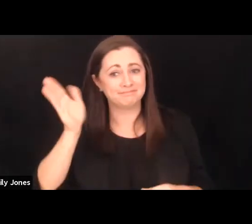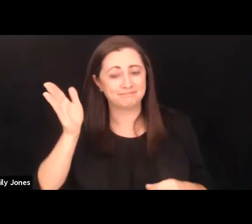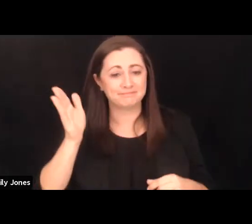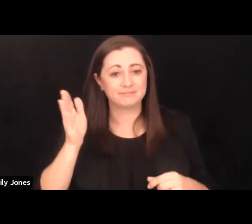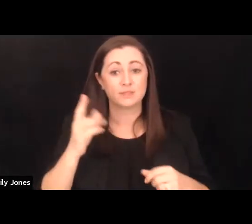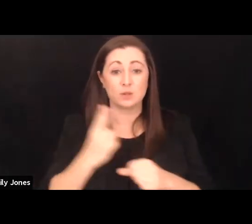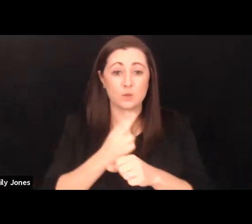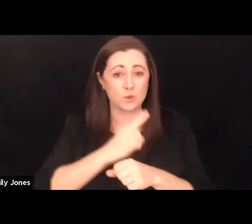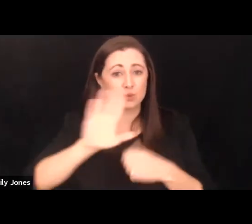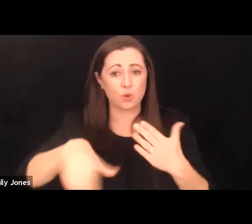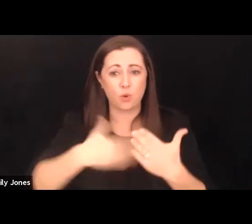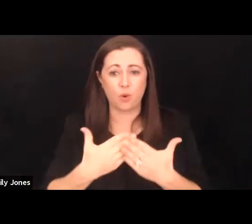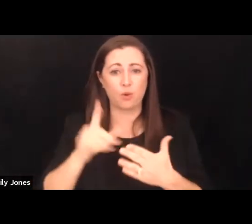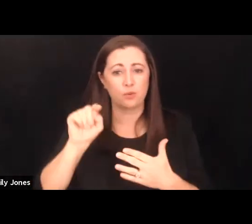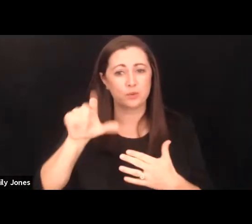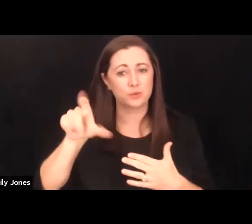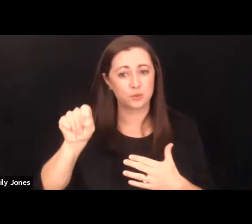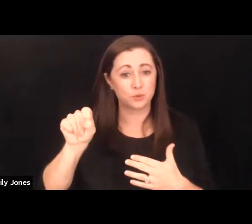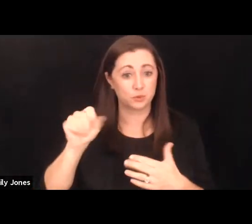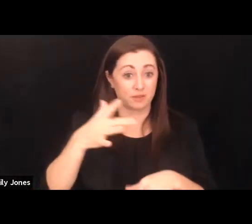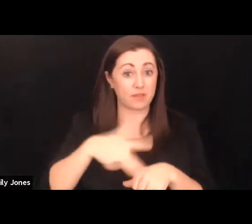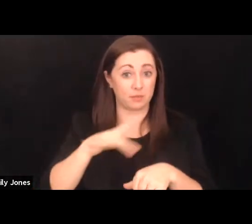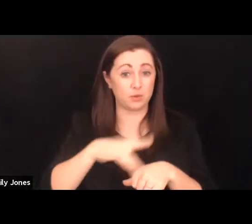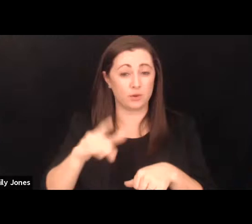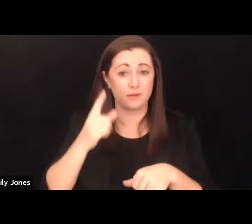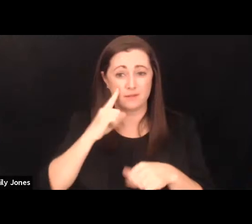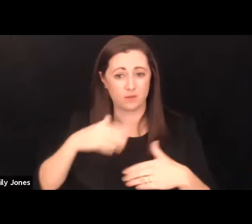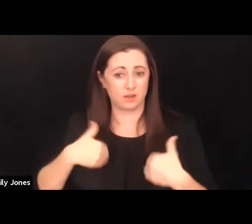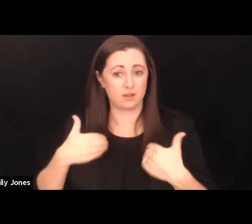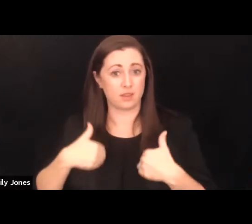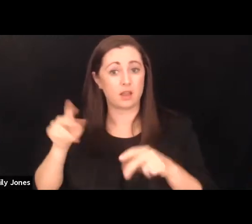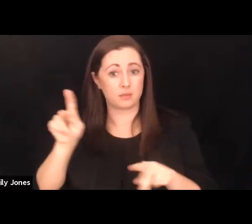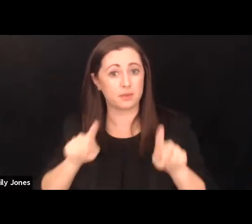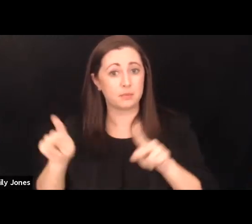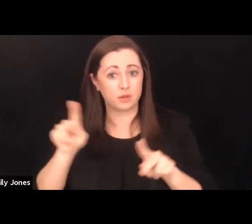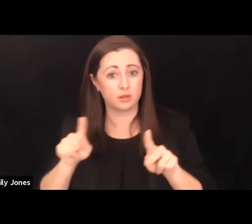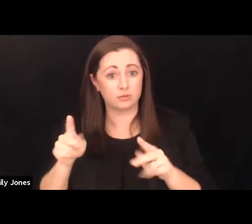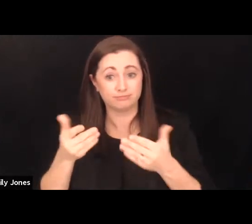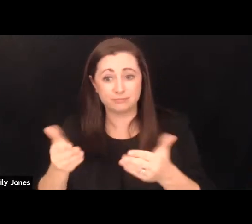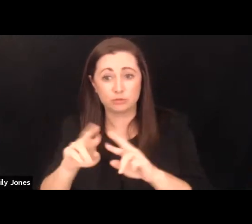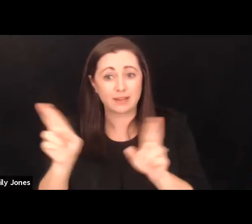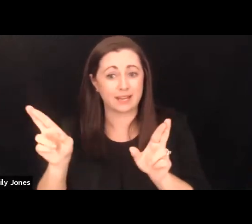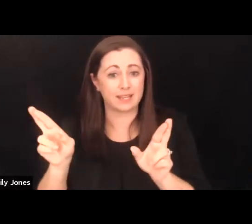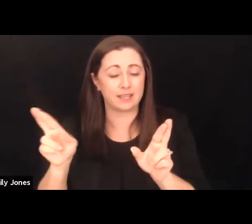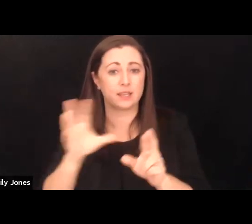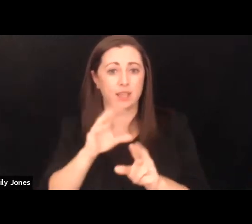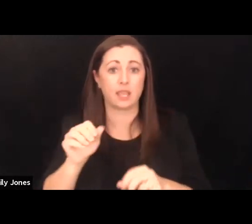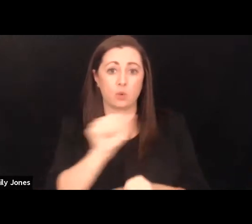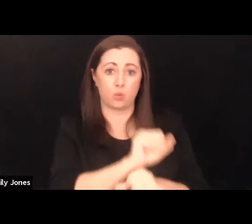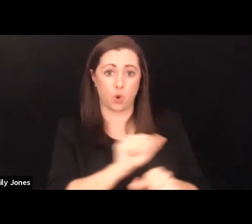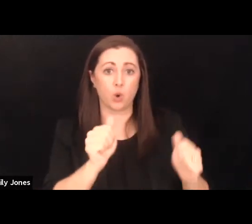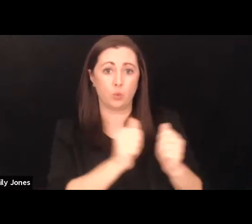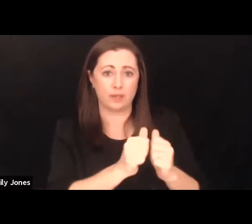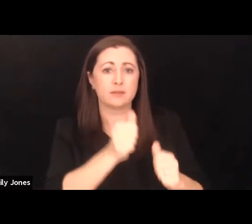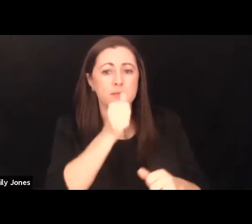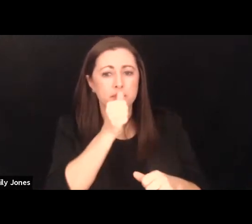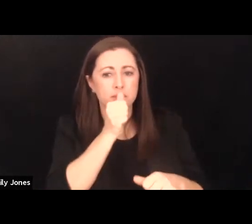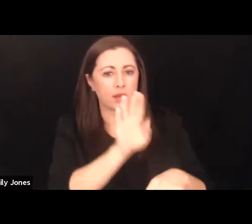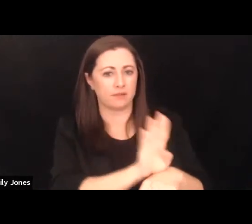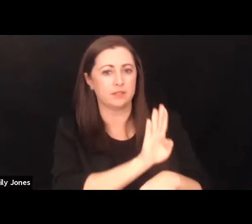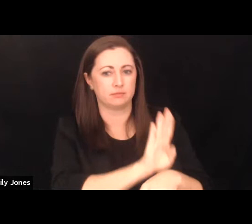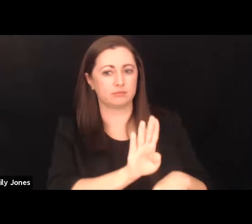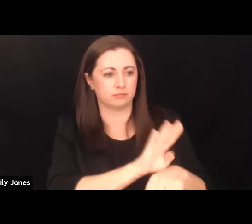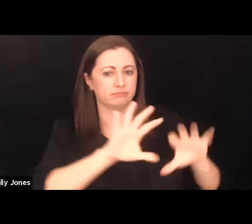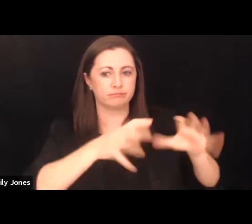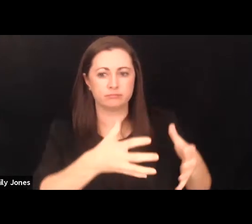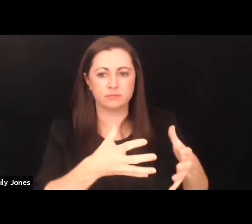the tools that we have, getting young people ready and to work with the private sector to